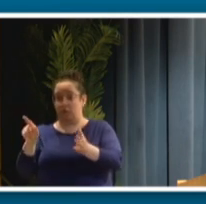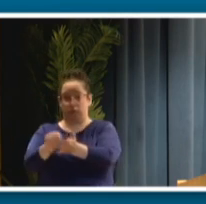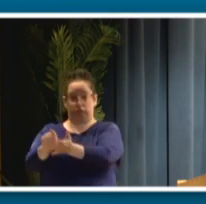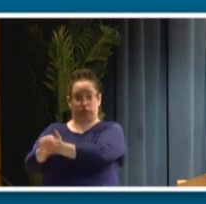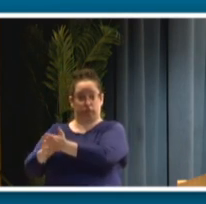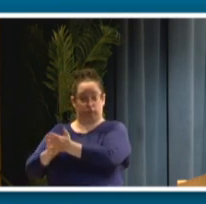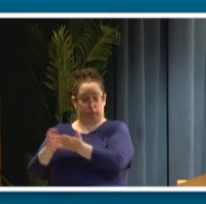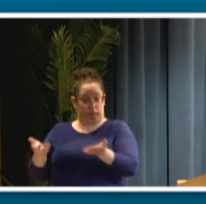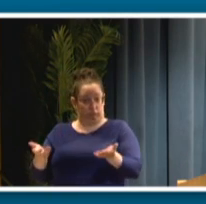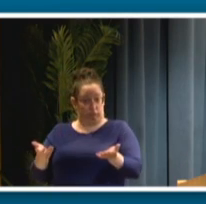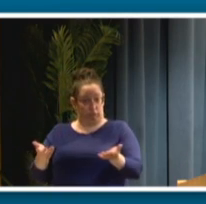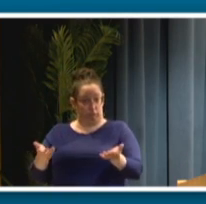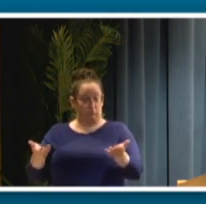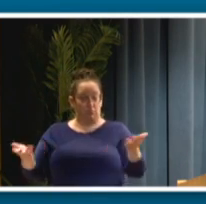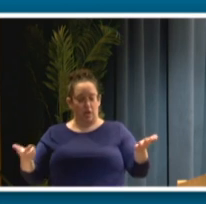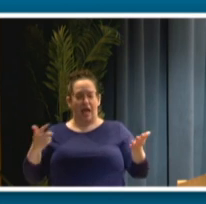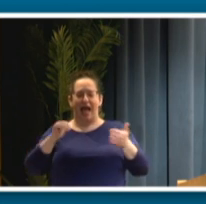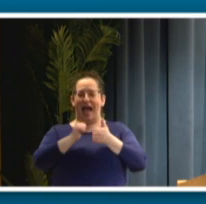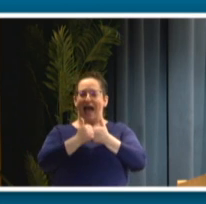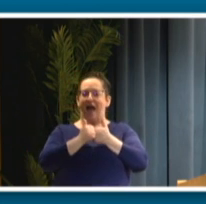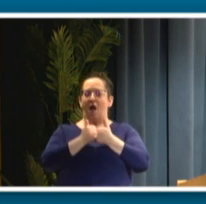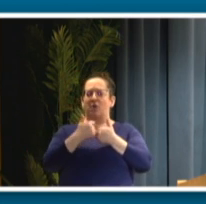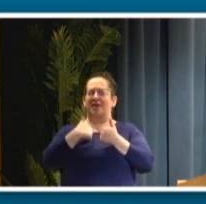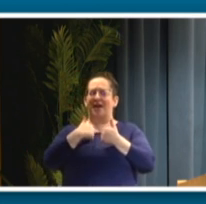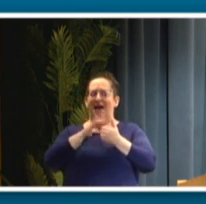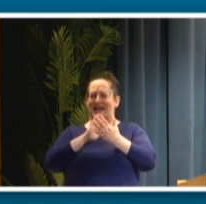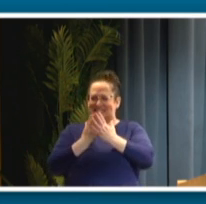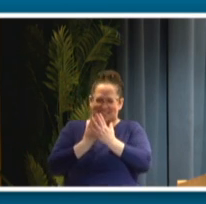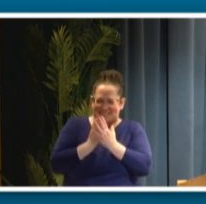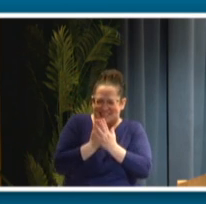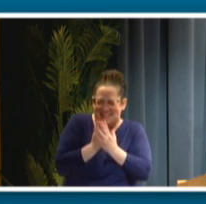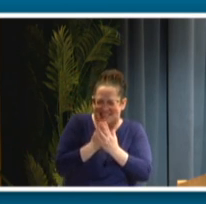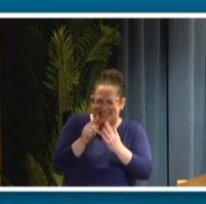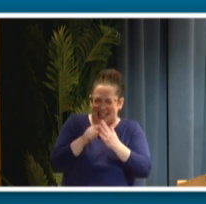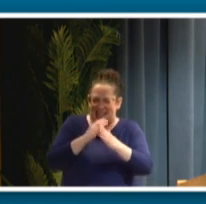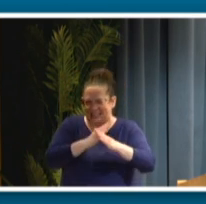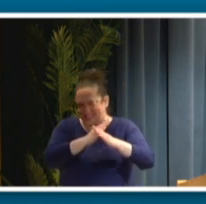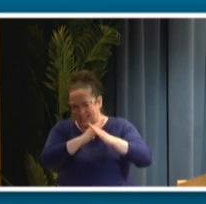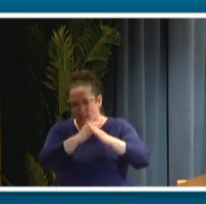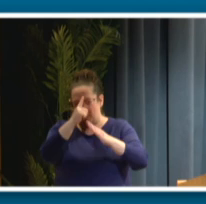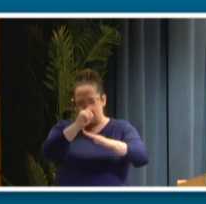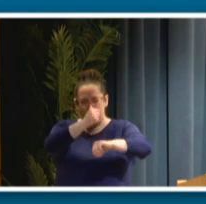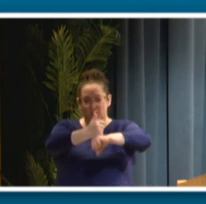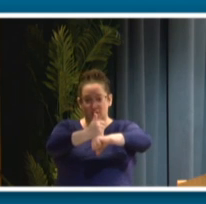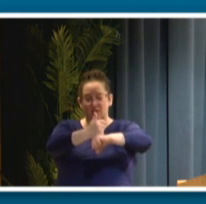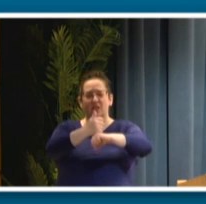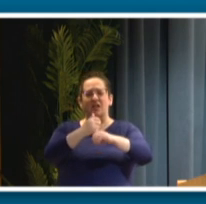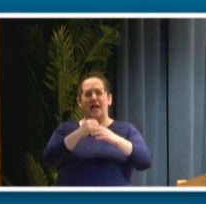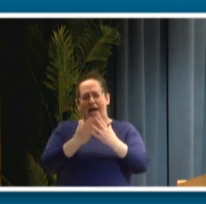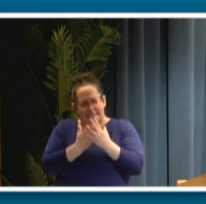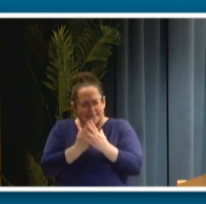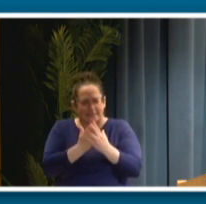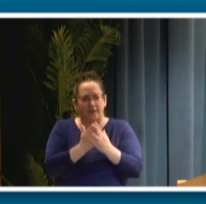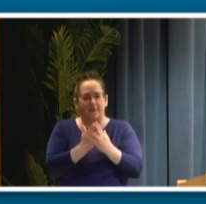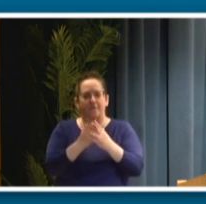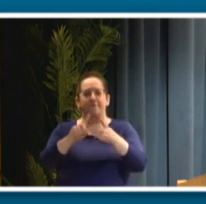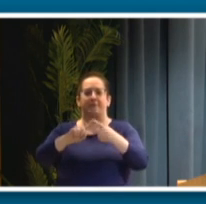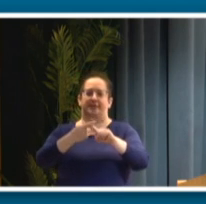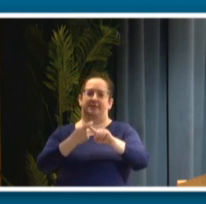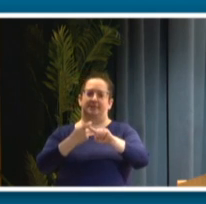it? My friends. I've been saying this a lot lately because I think it's important.